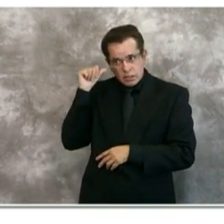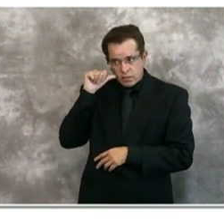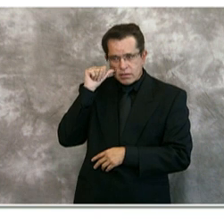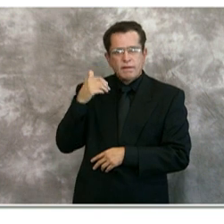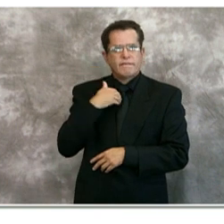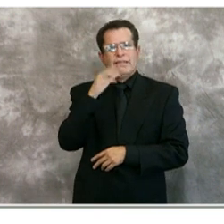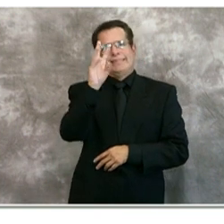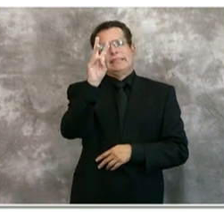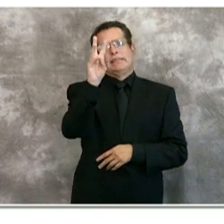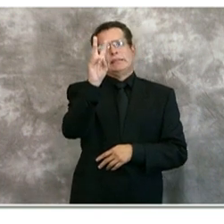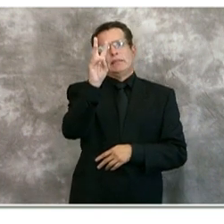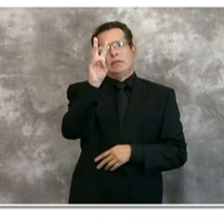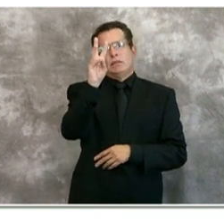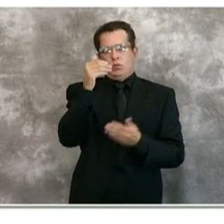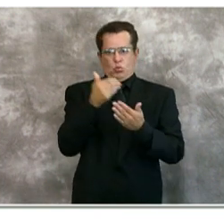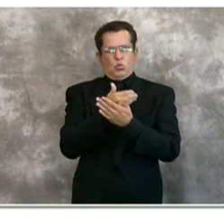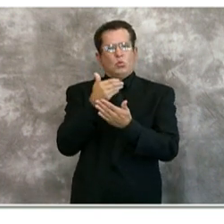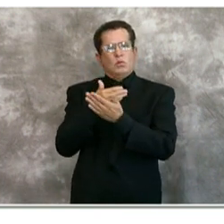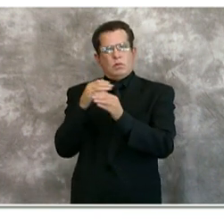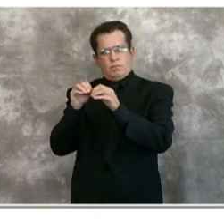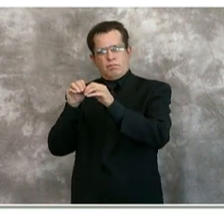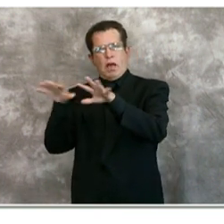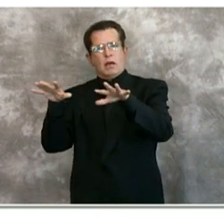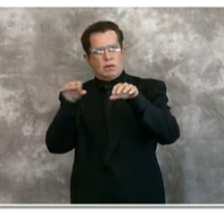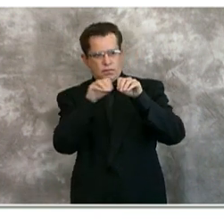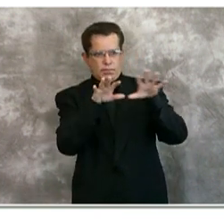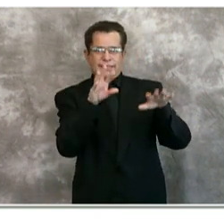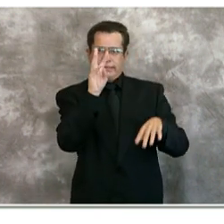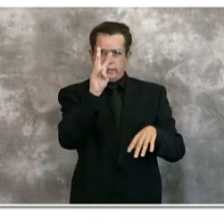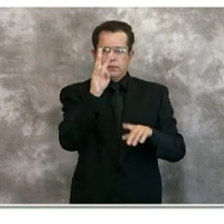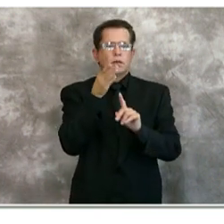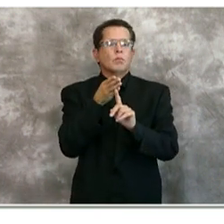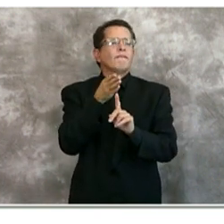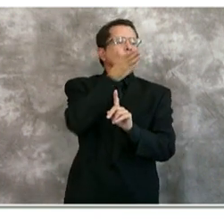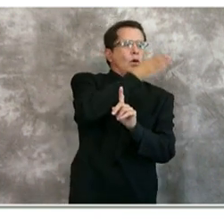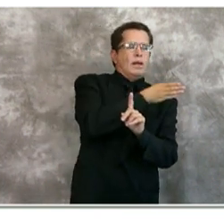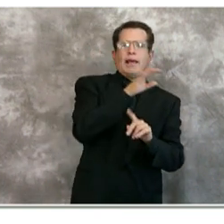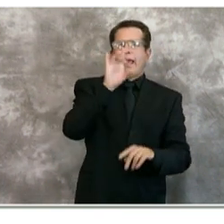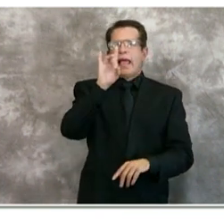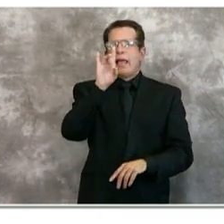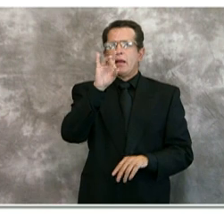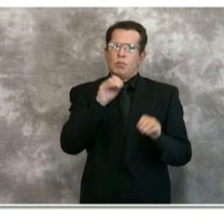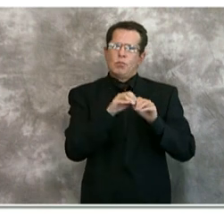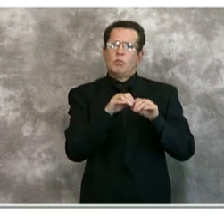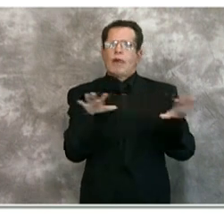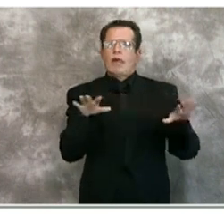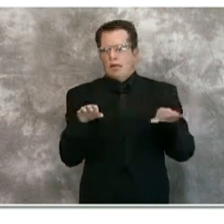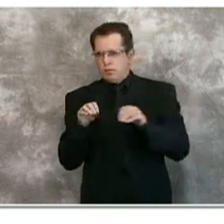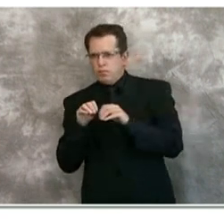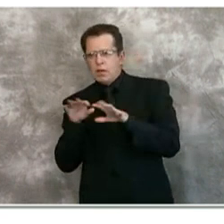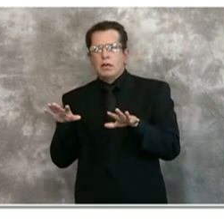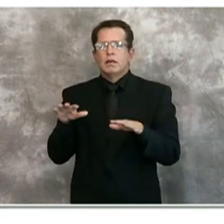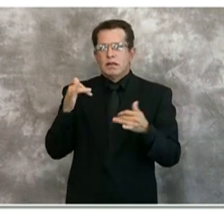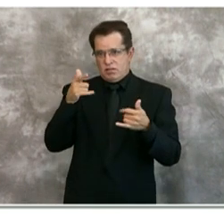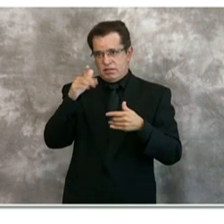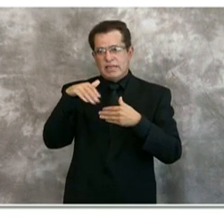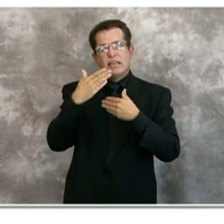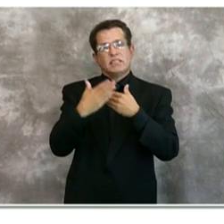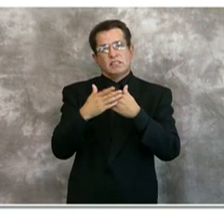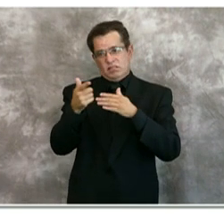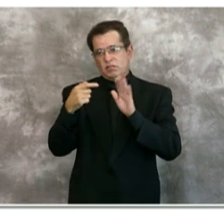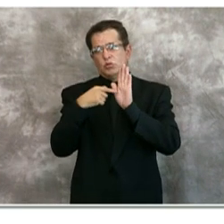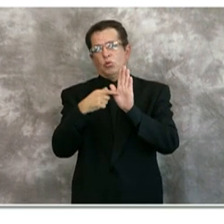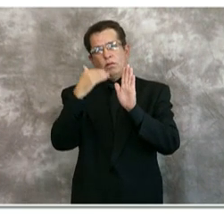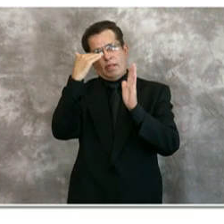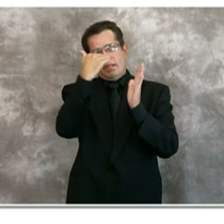6 new community outbreaks, and the prior day 8. In this next slide, this